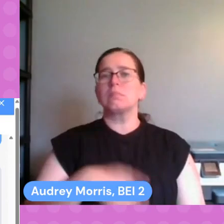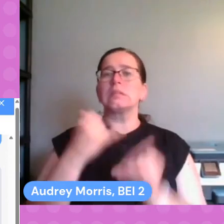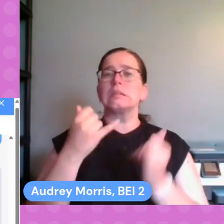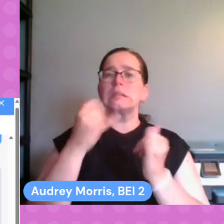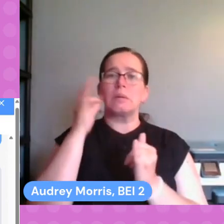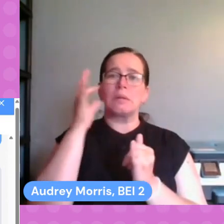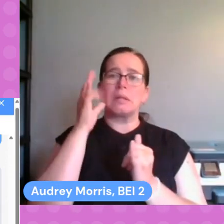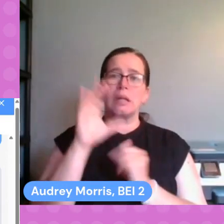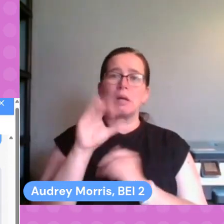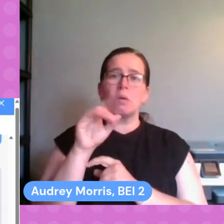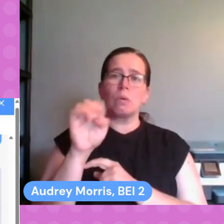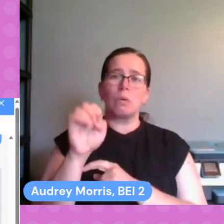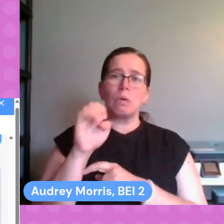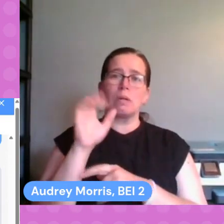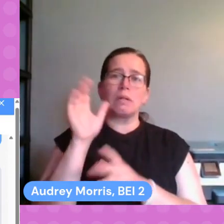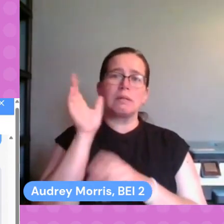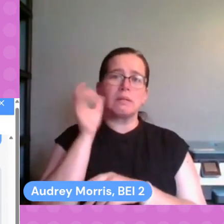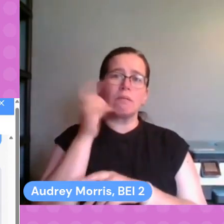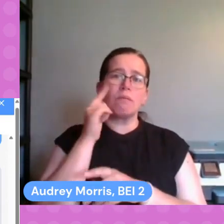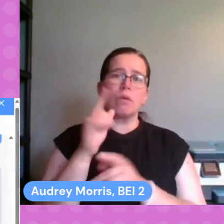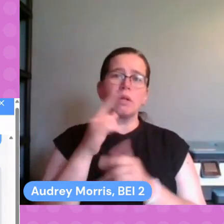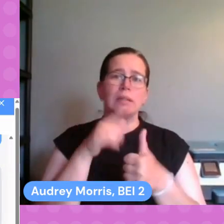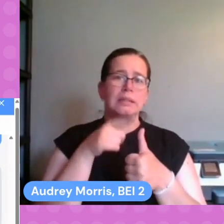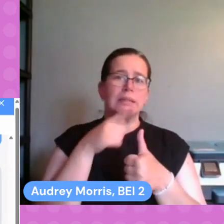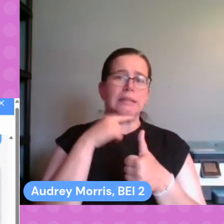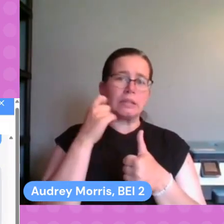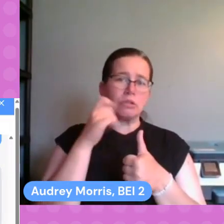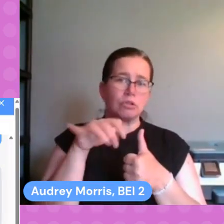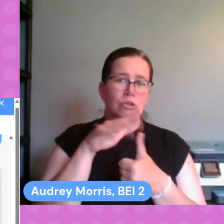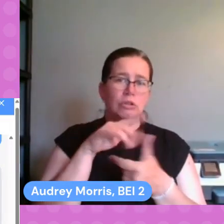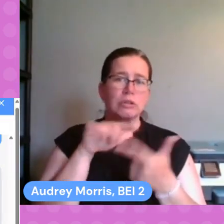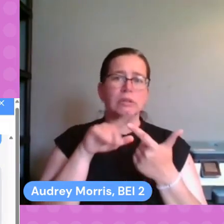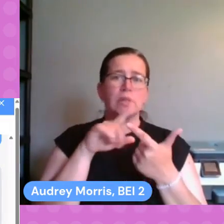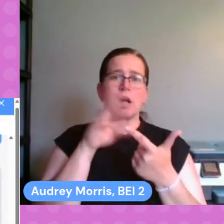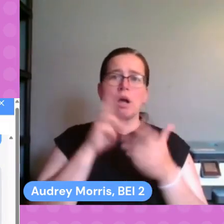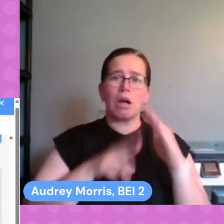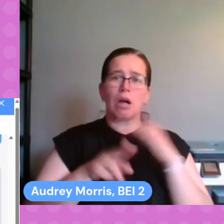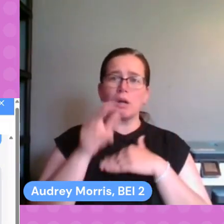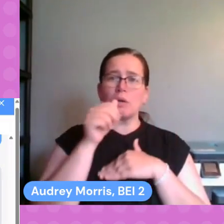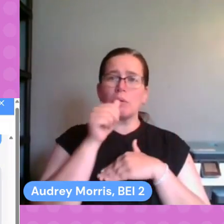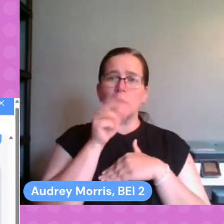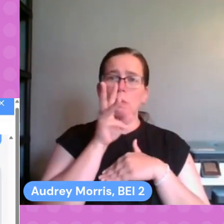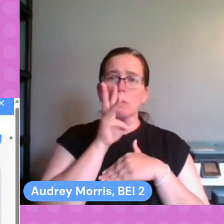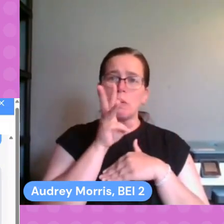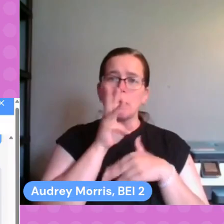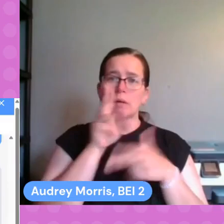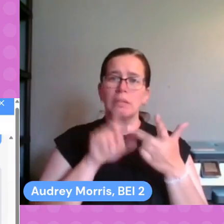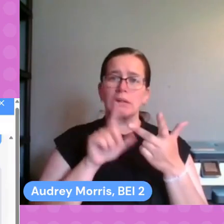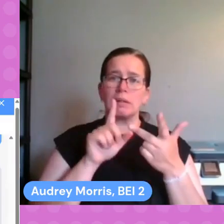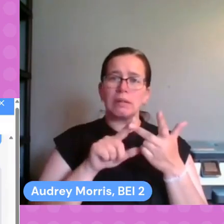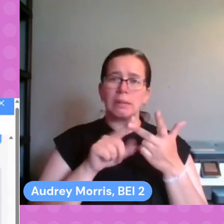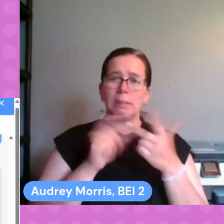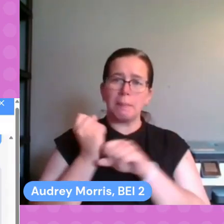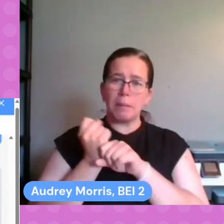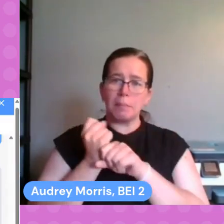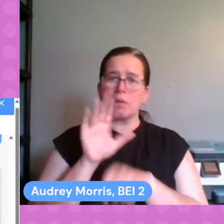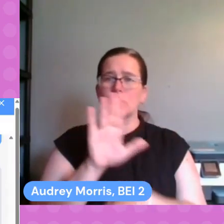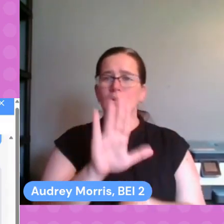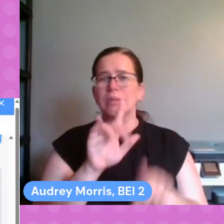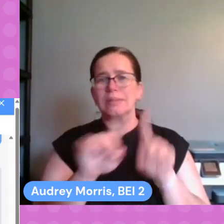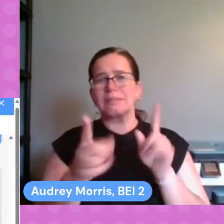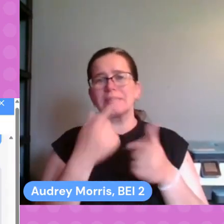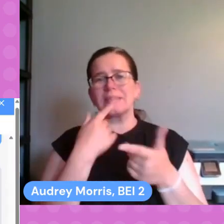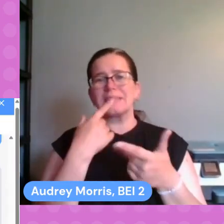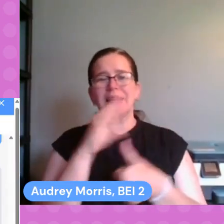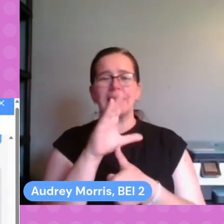cat's code is set up to listen to backdrops named desert, underwater, and baseball. However, your stage has backdrops with different names like canyon and